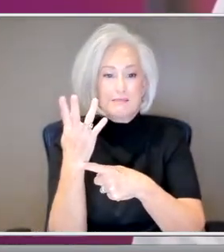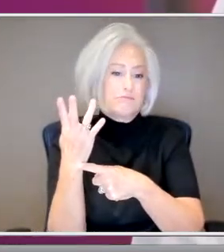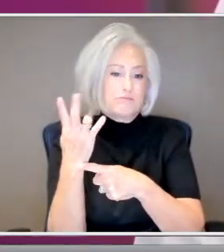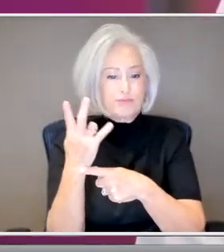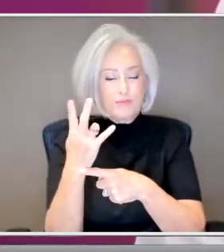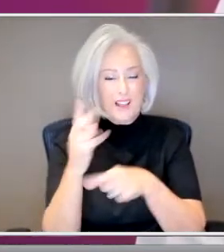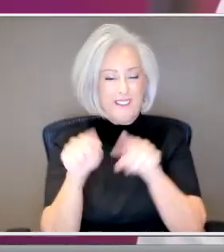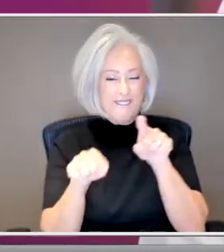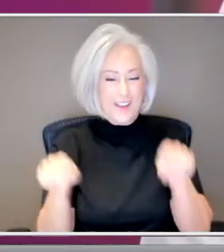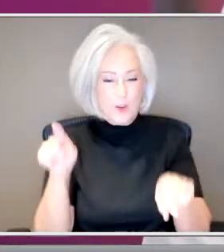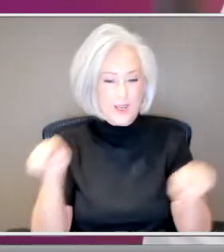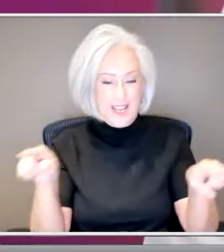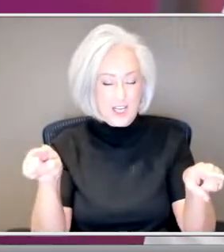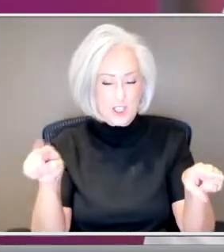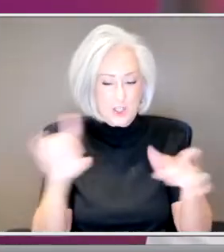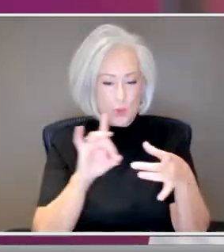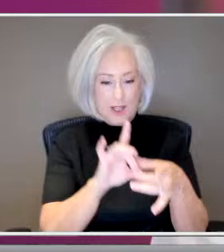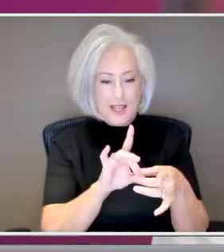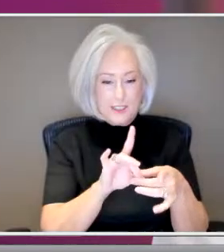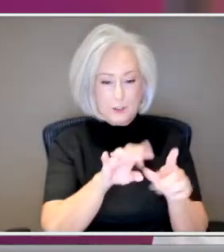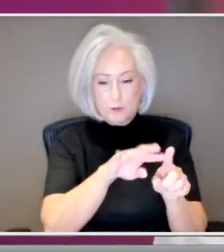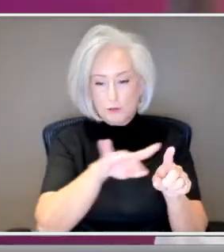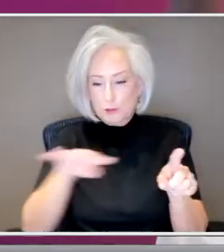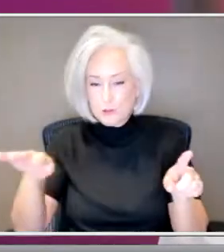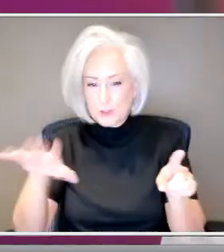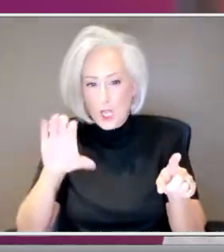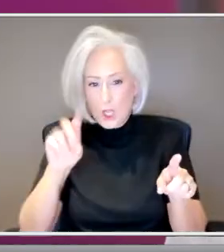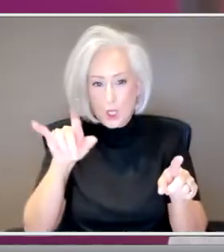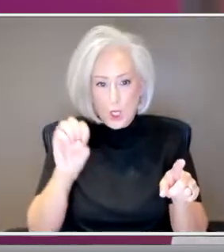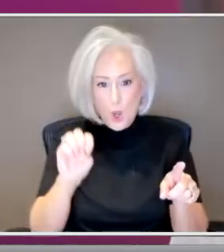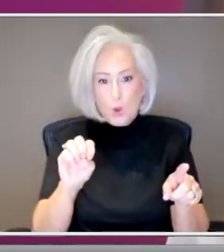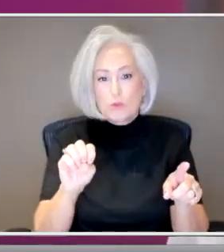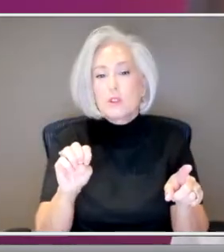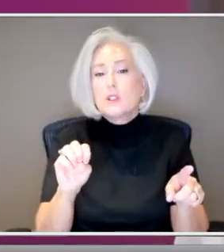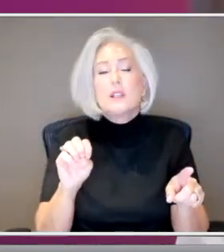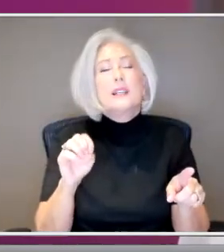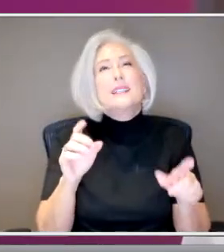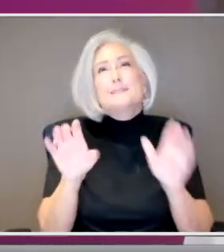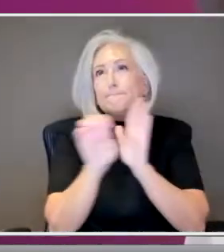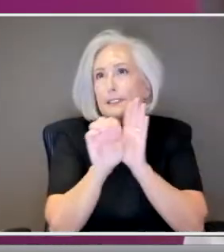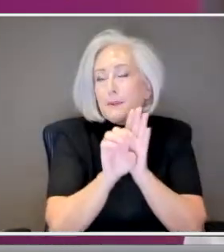Farah explained in the video, it's like a long sequence of letters.